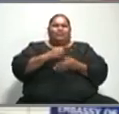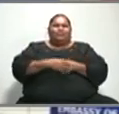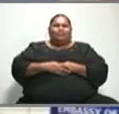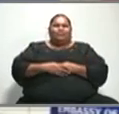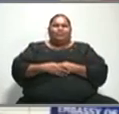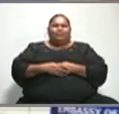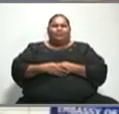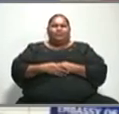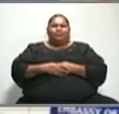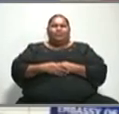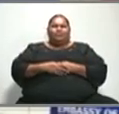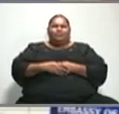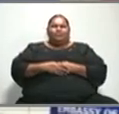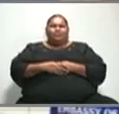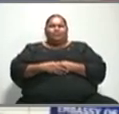Now,